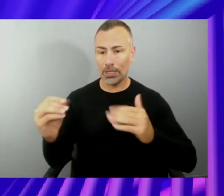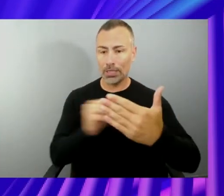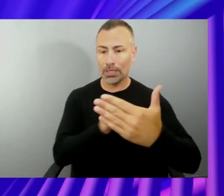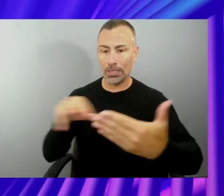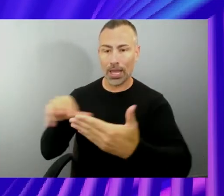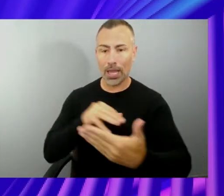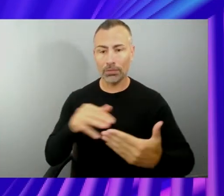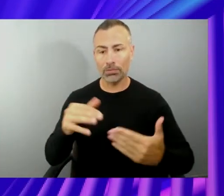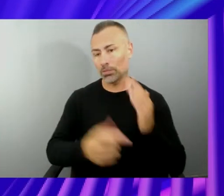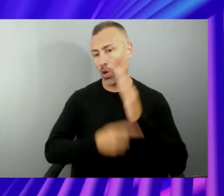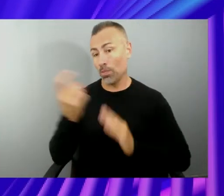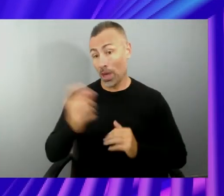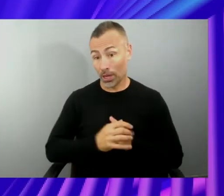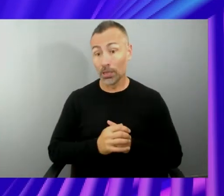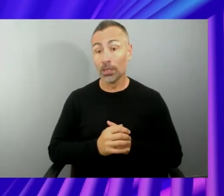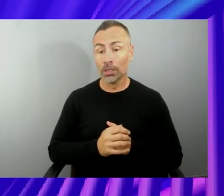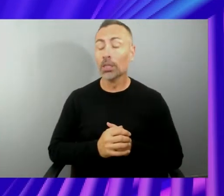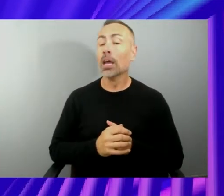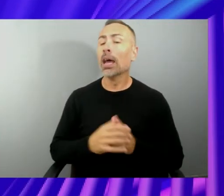your